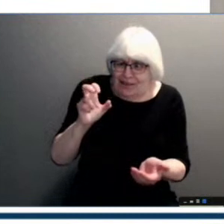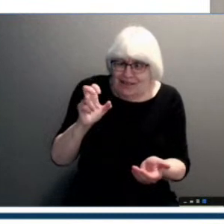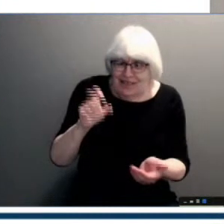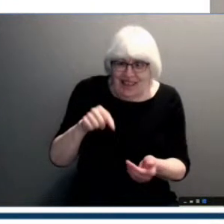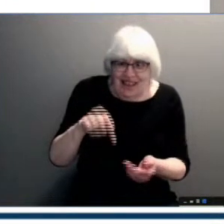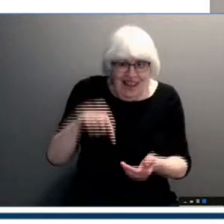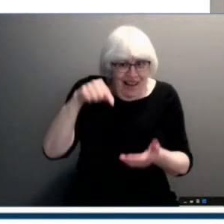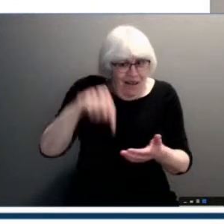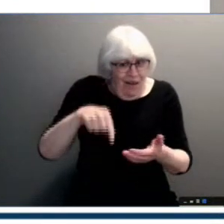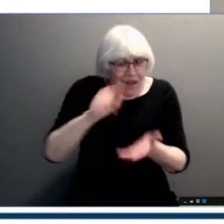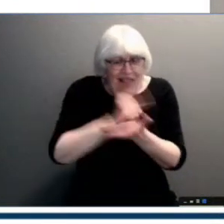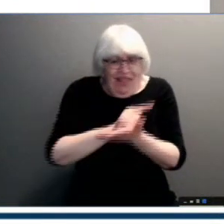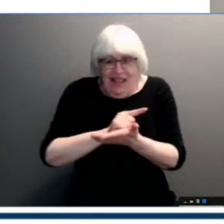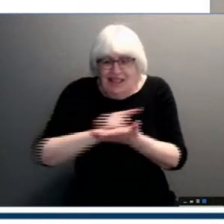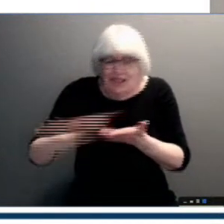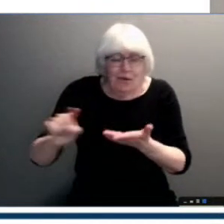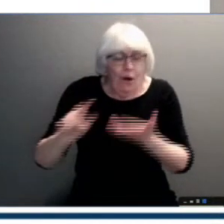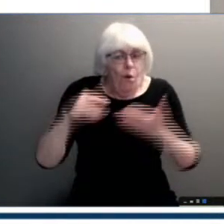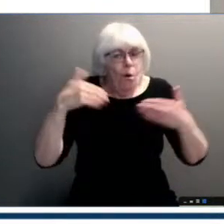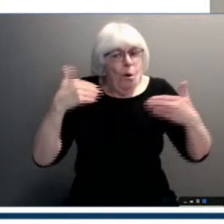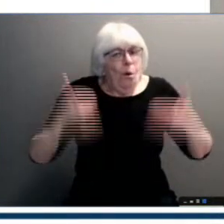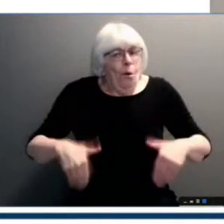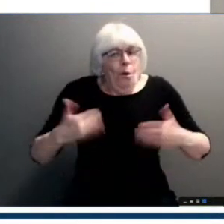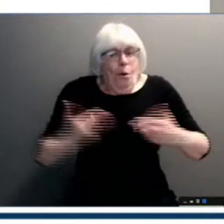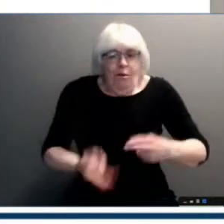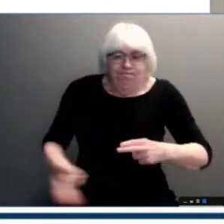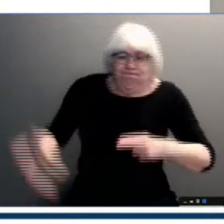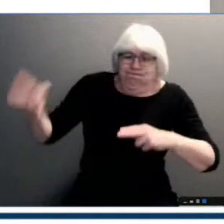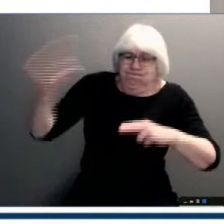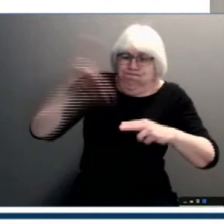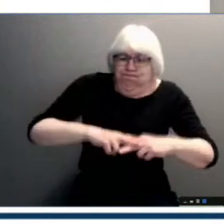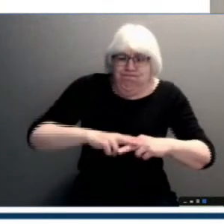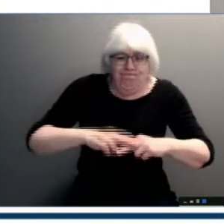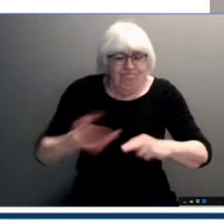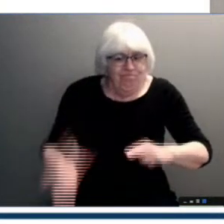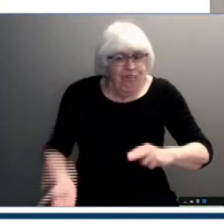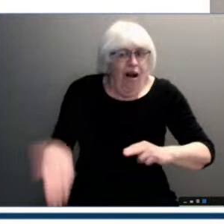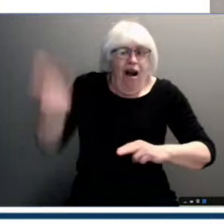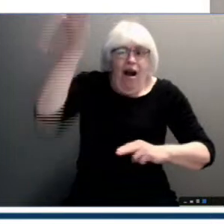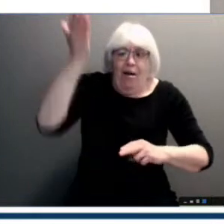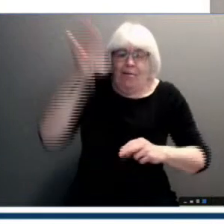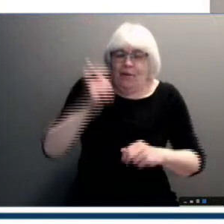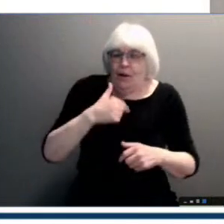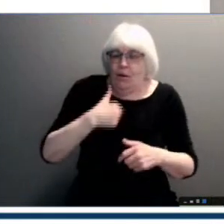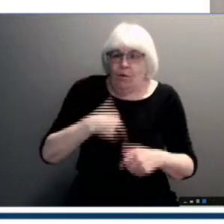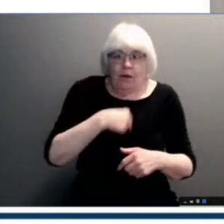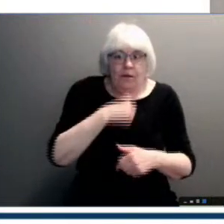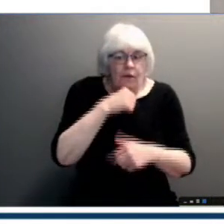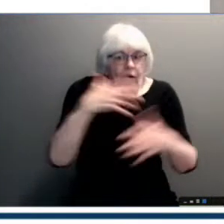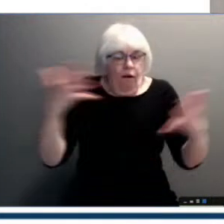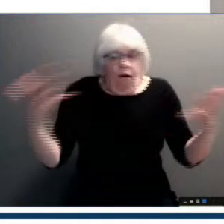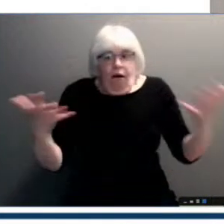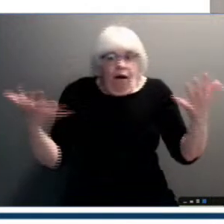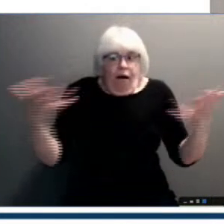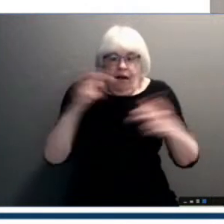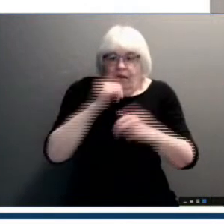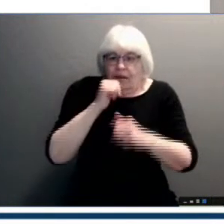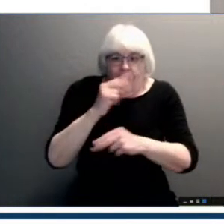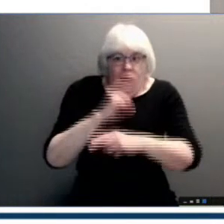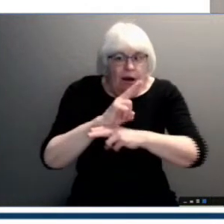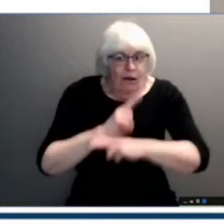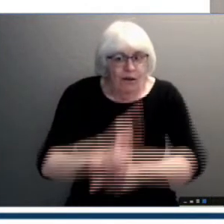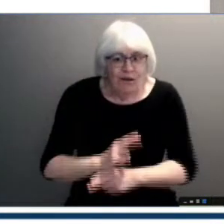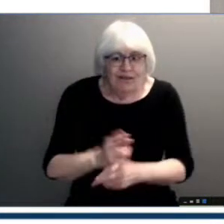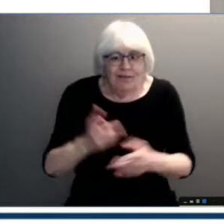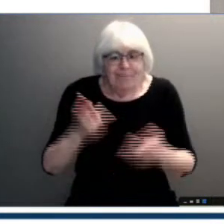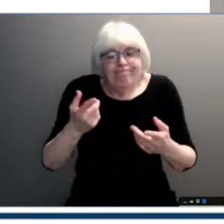pandemic. Nova Scotians, we're not used to high case numbers, and we don't like them. But the reality is that the case numbers